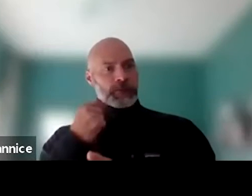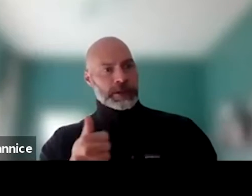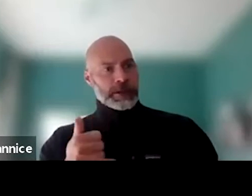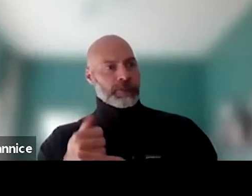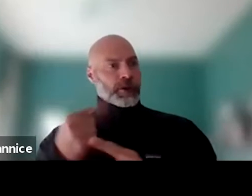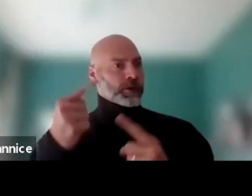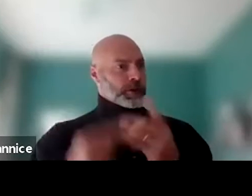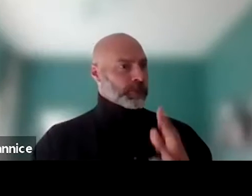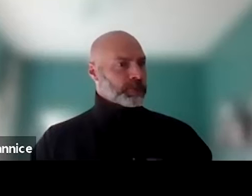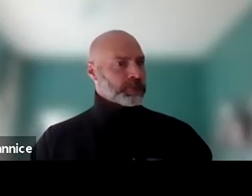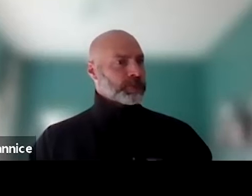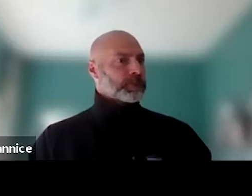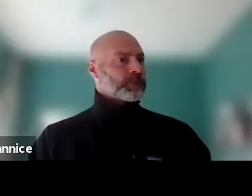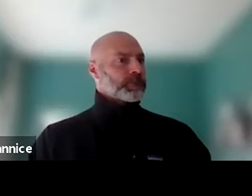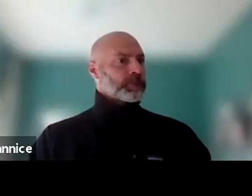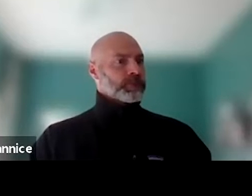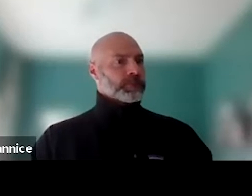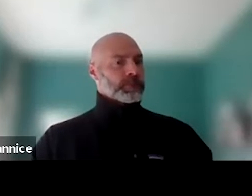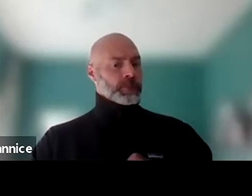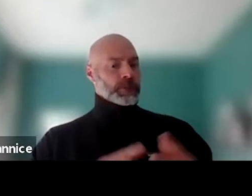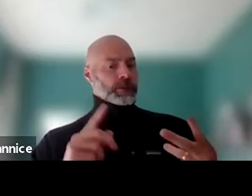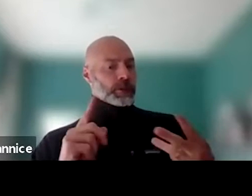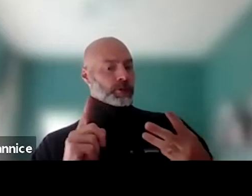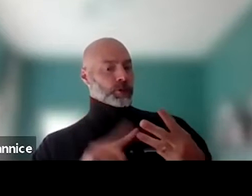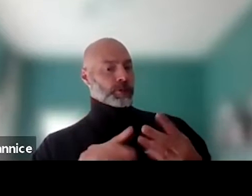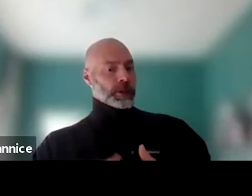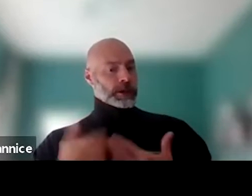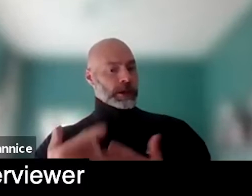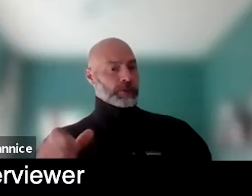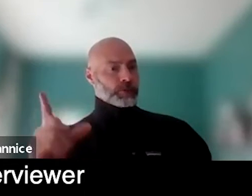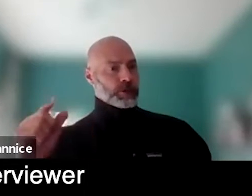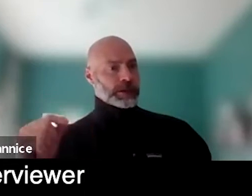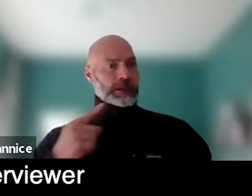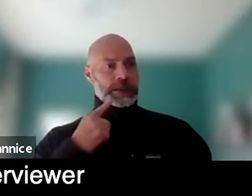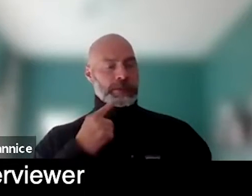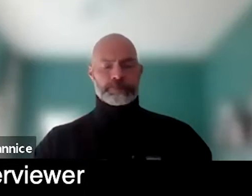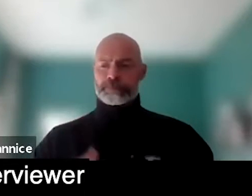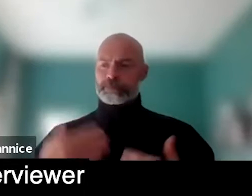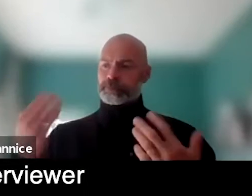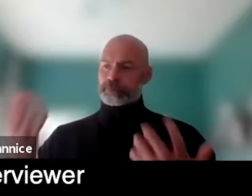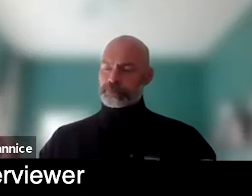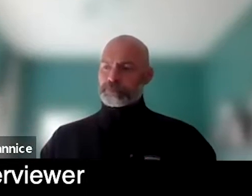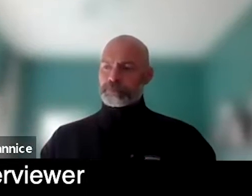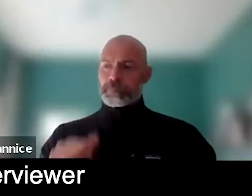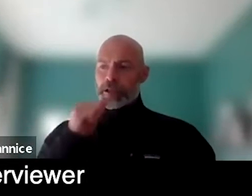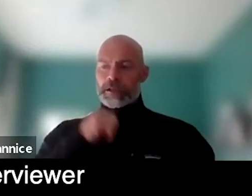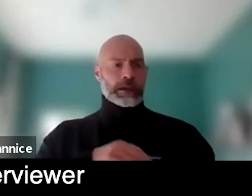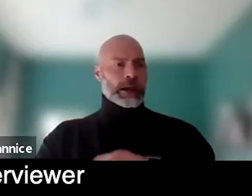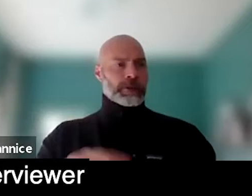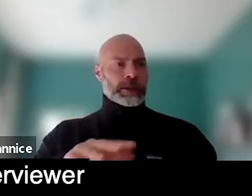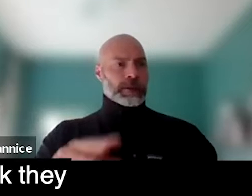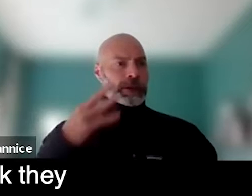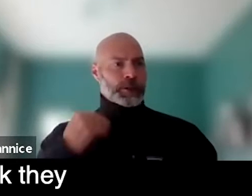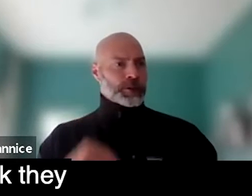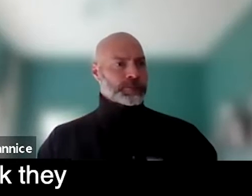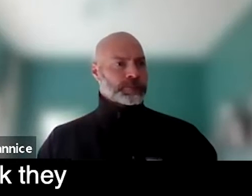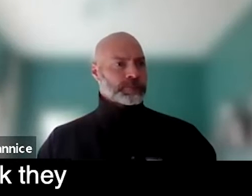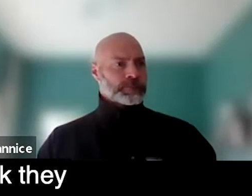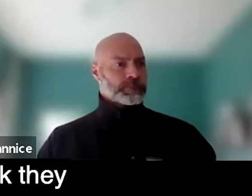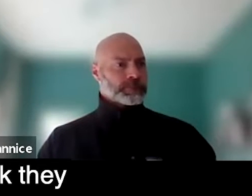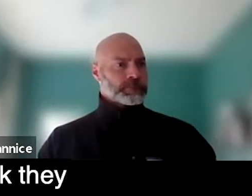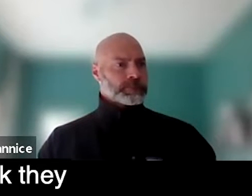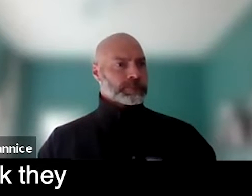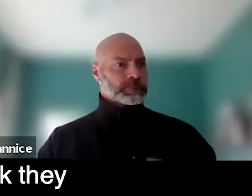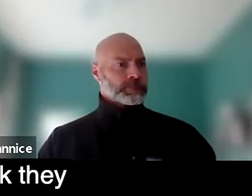right answers, advocated for themselves, etc. And the third interviewer that gave the 20 score said,